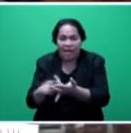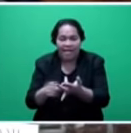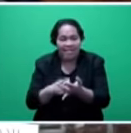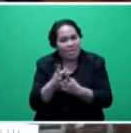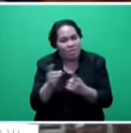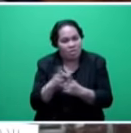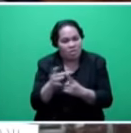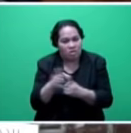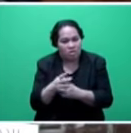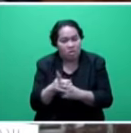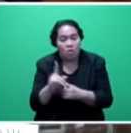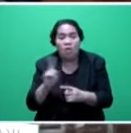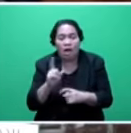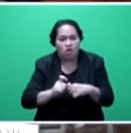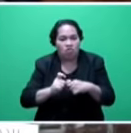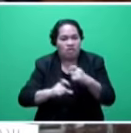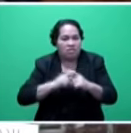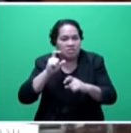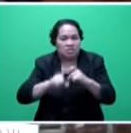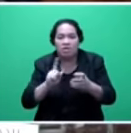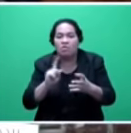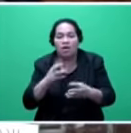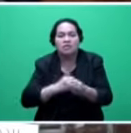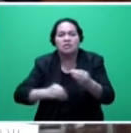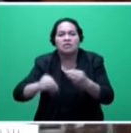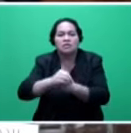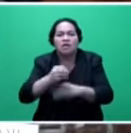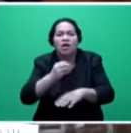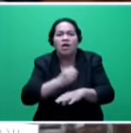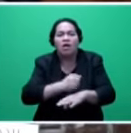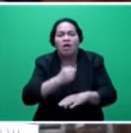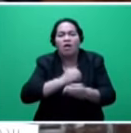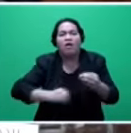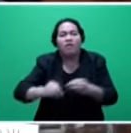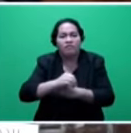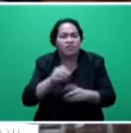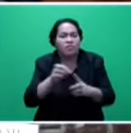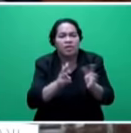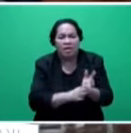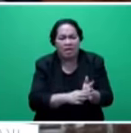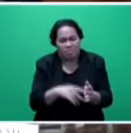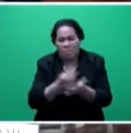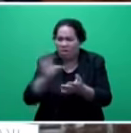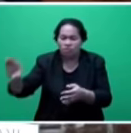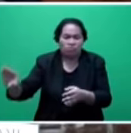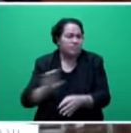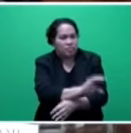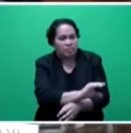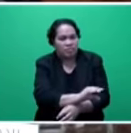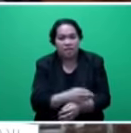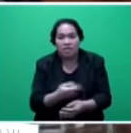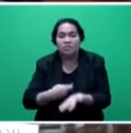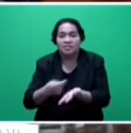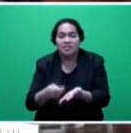are construction of new Prime Minister's office, 7 million. Leasing of government vehicles,